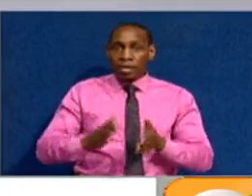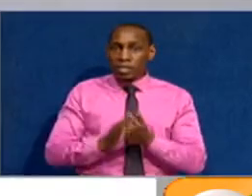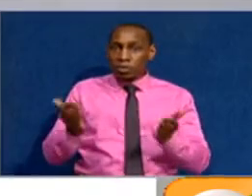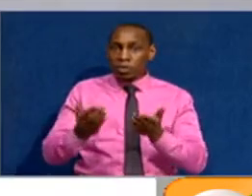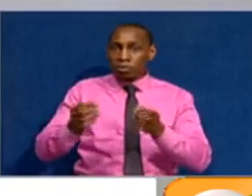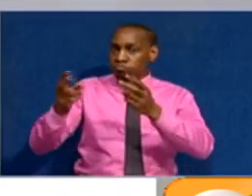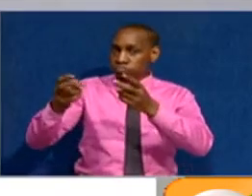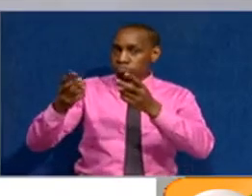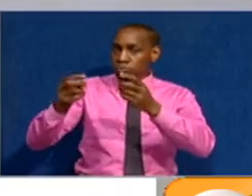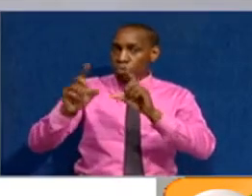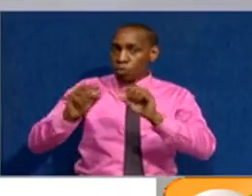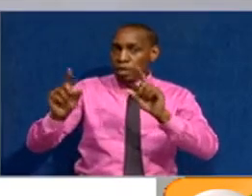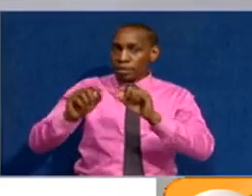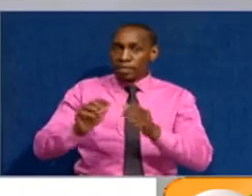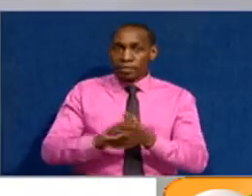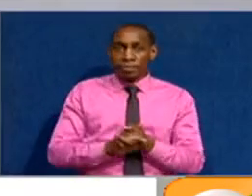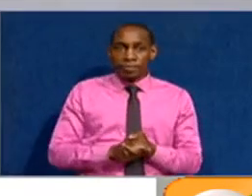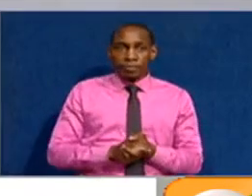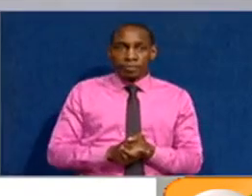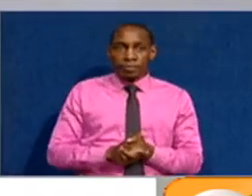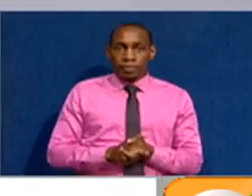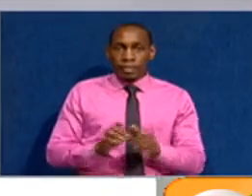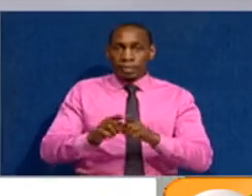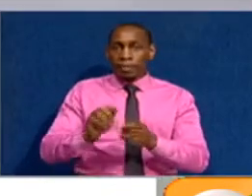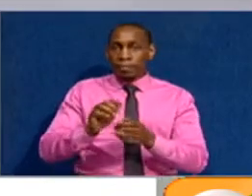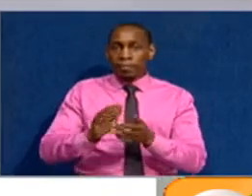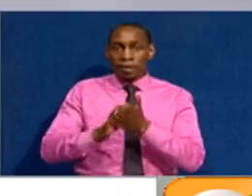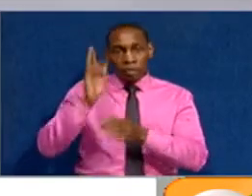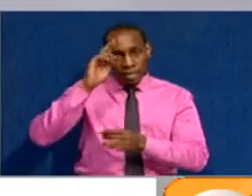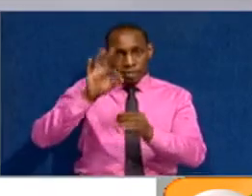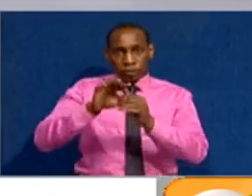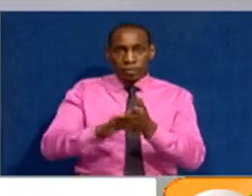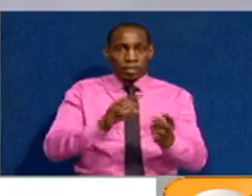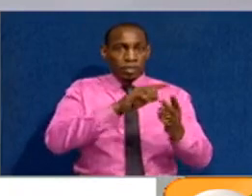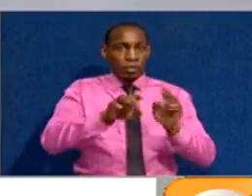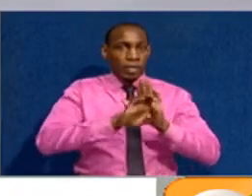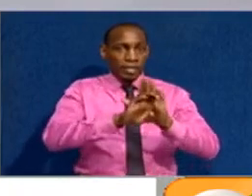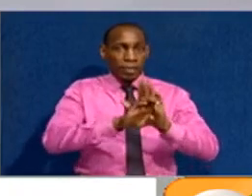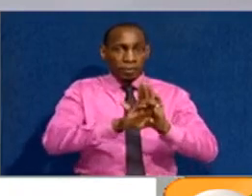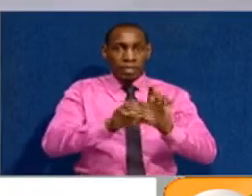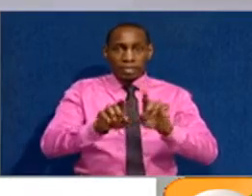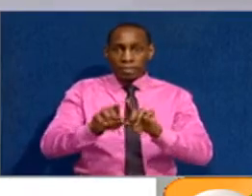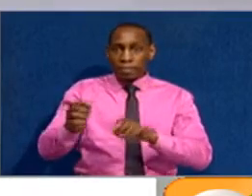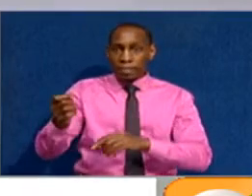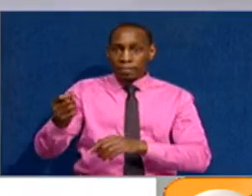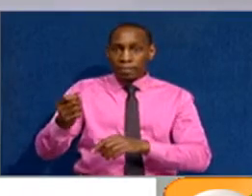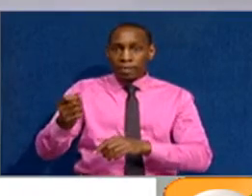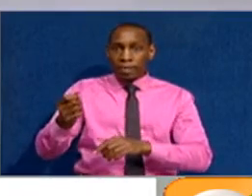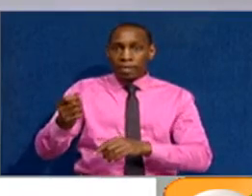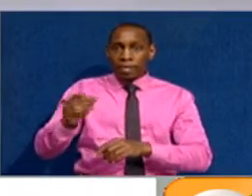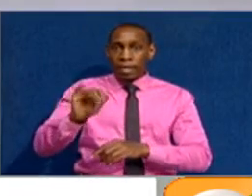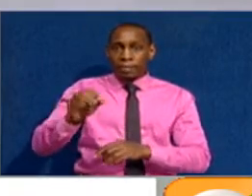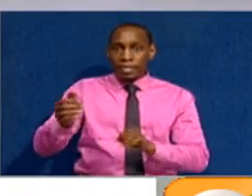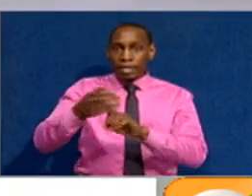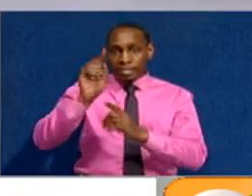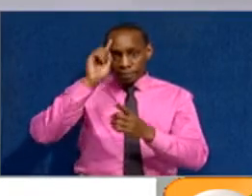listen to what they have to say, nor given her a reason to vote. I give these two examples after IEBC announced that it had not met its